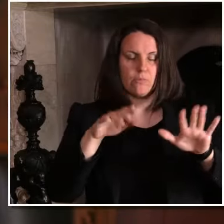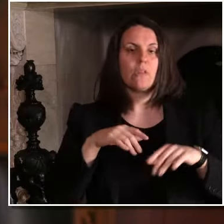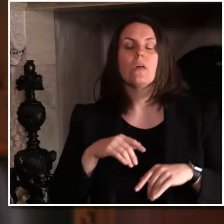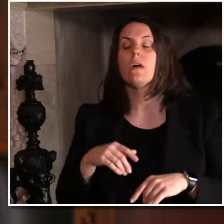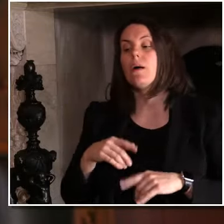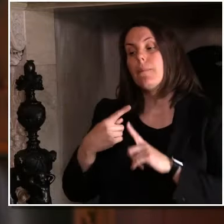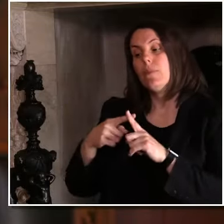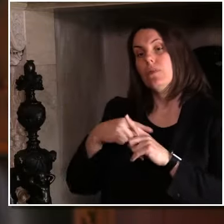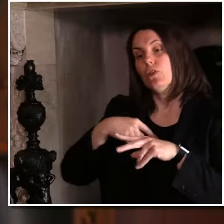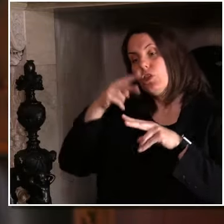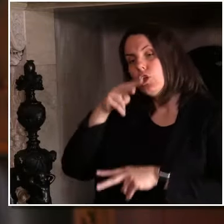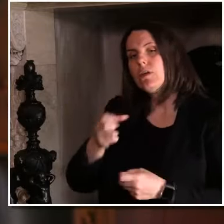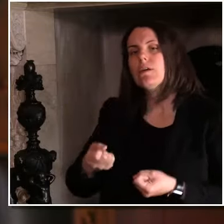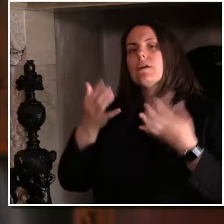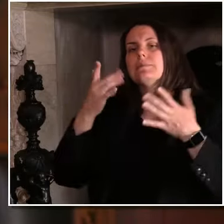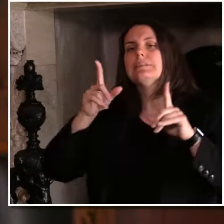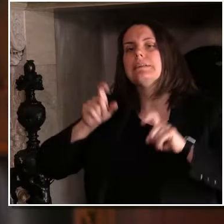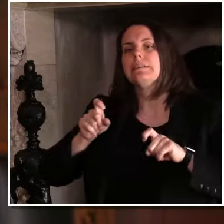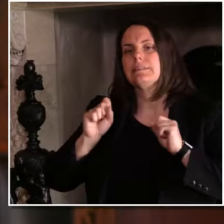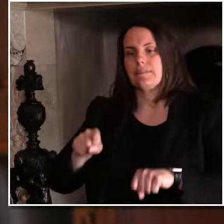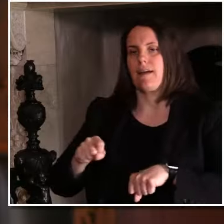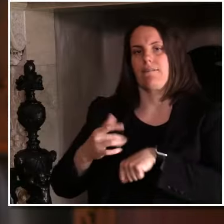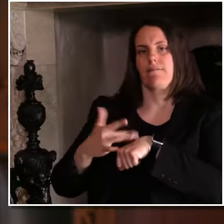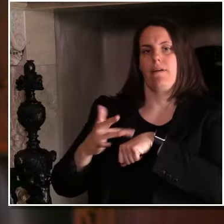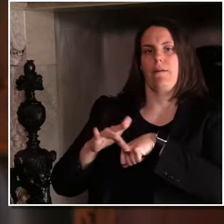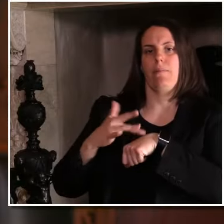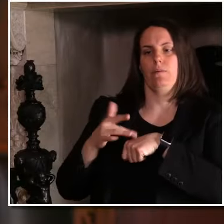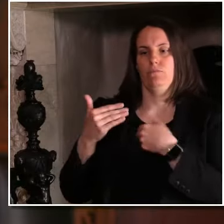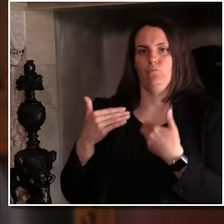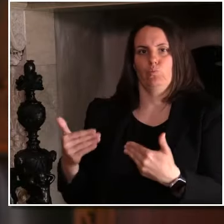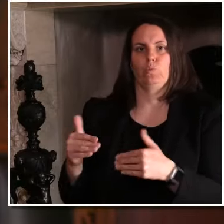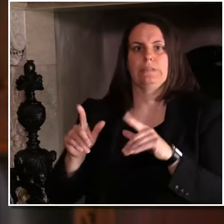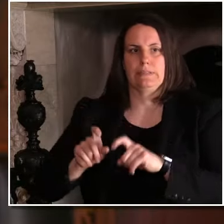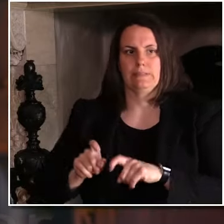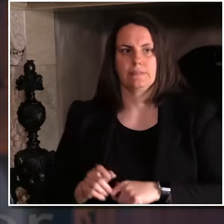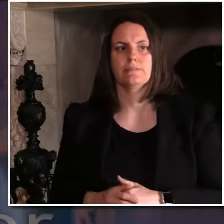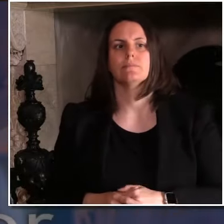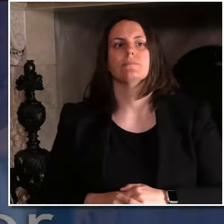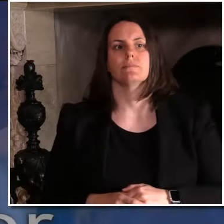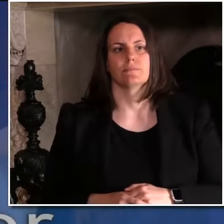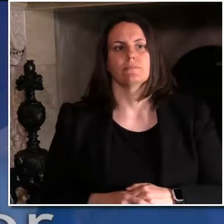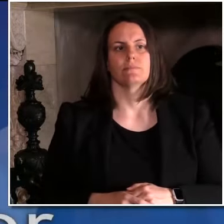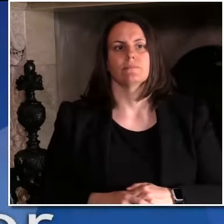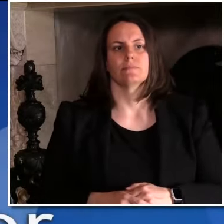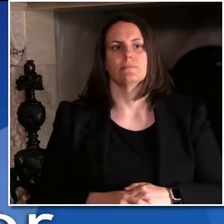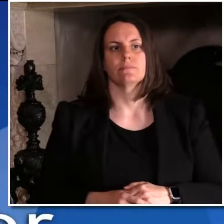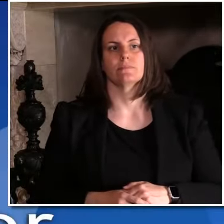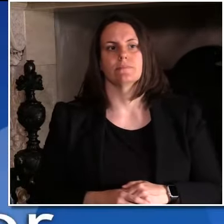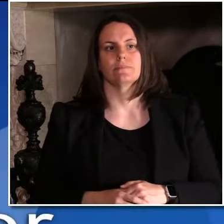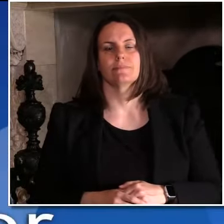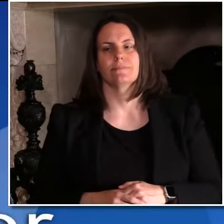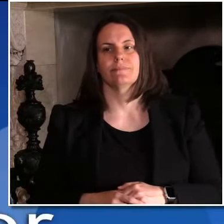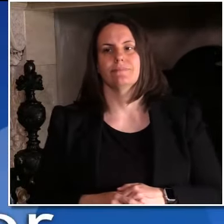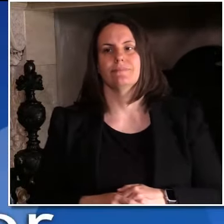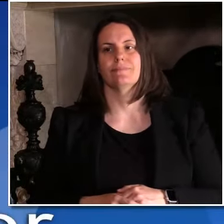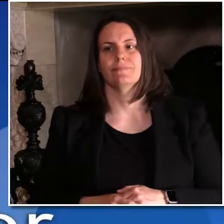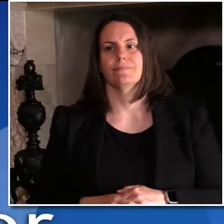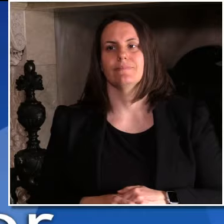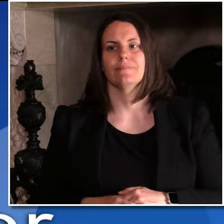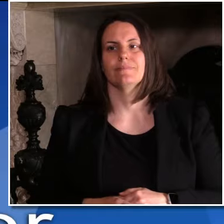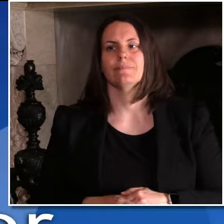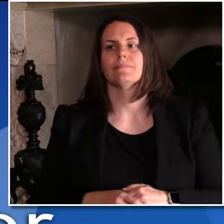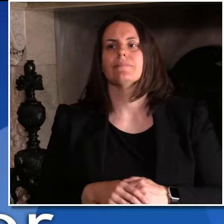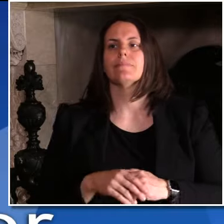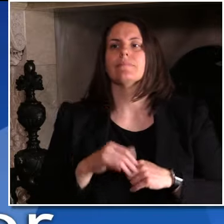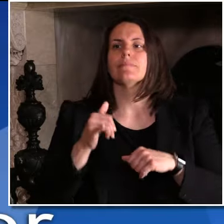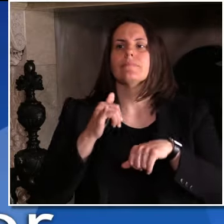is accurate about that particular day. Thank you, Robert. We had a couple of people we called on who didn't get a chance